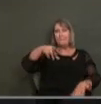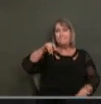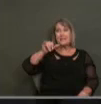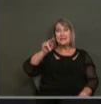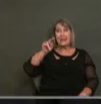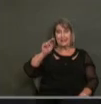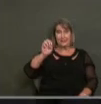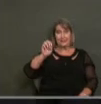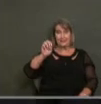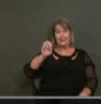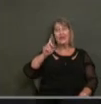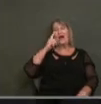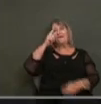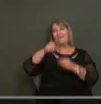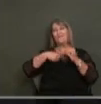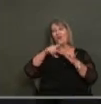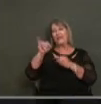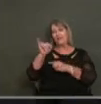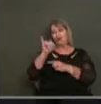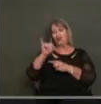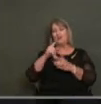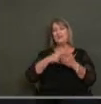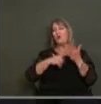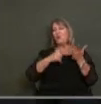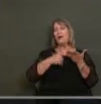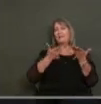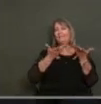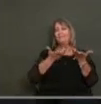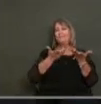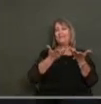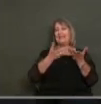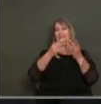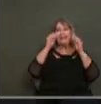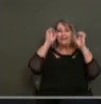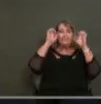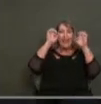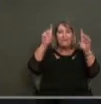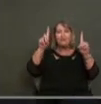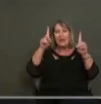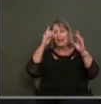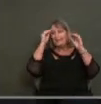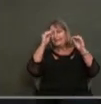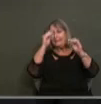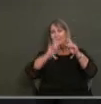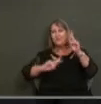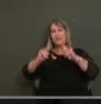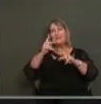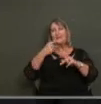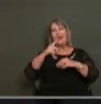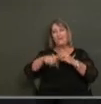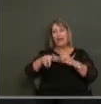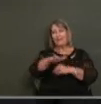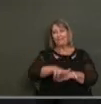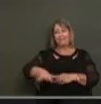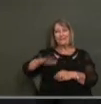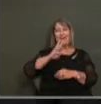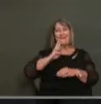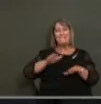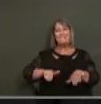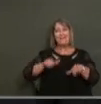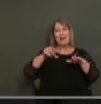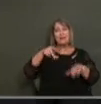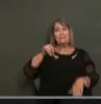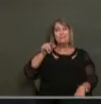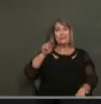the budget to promote this discount and encourage people and educate people about the floodplain and those resources that are